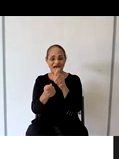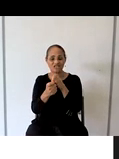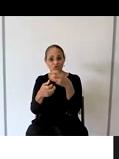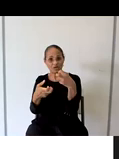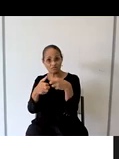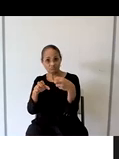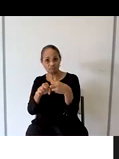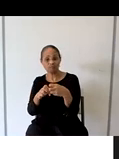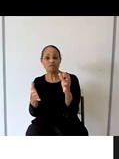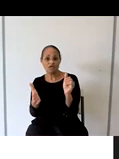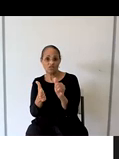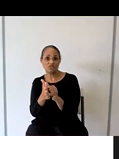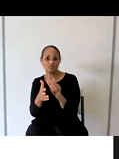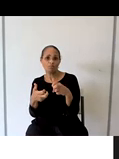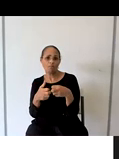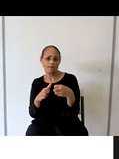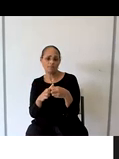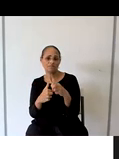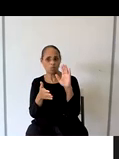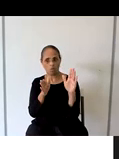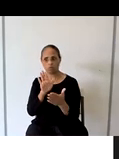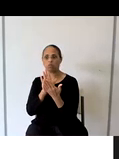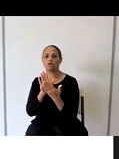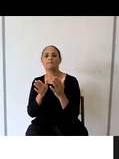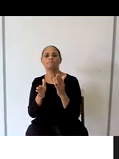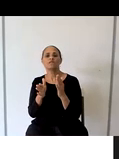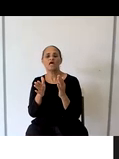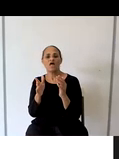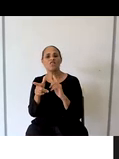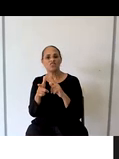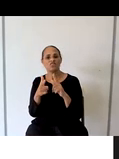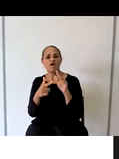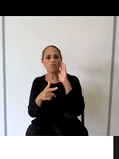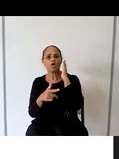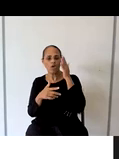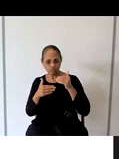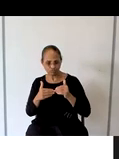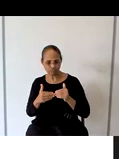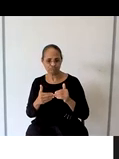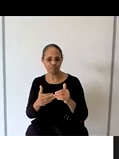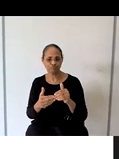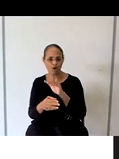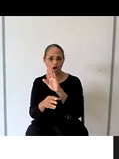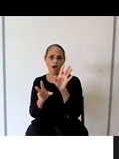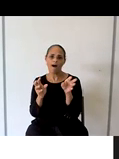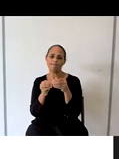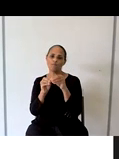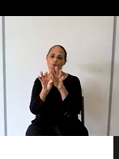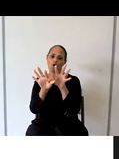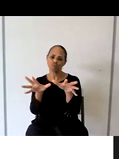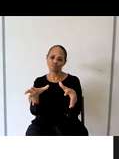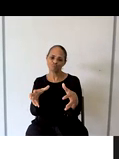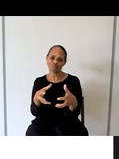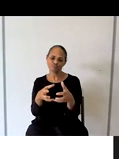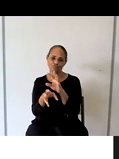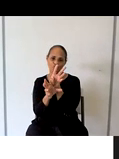being faced with, then we will move towards a more inclusive world. And people with disabilities